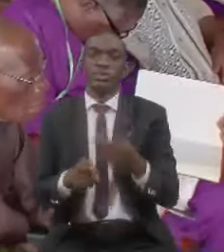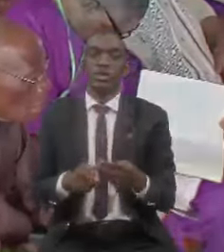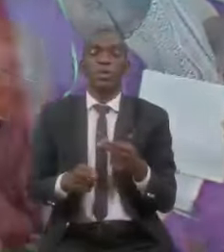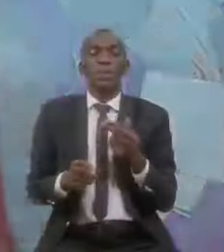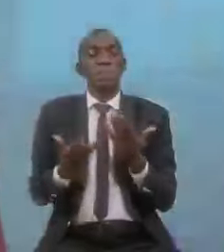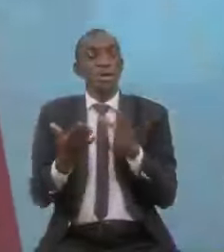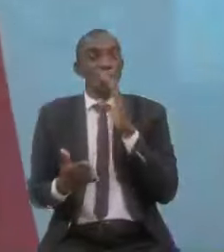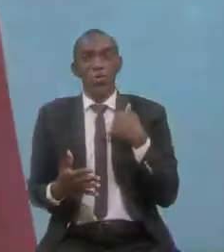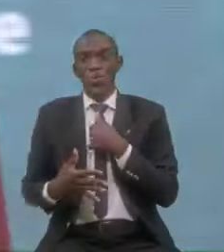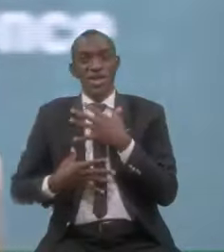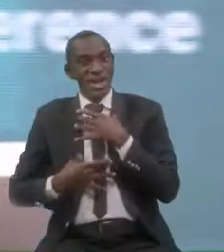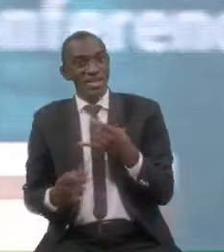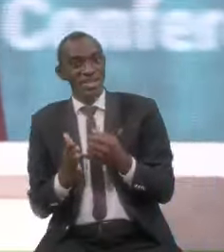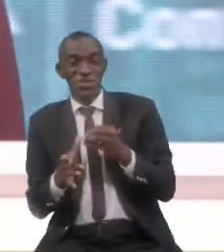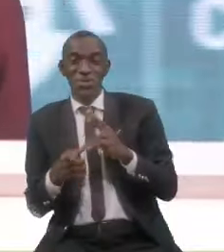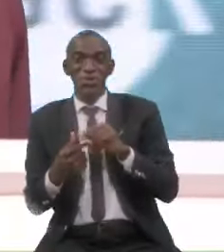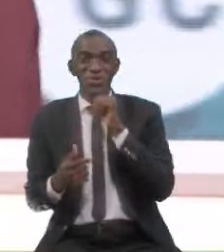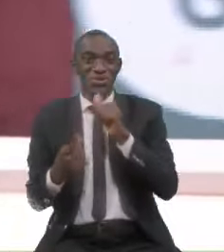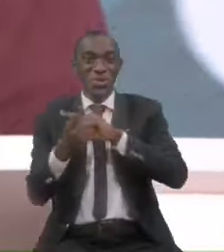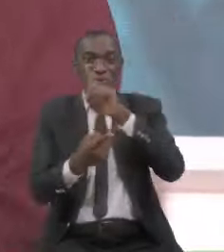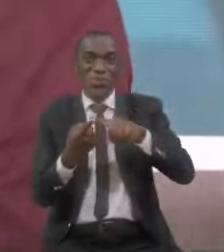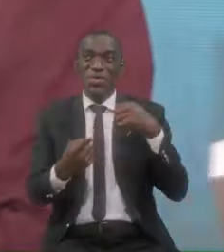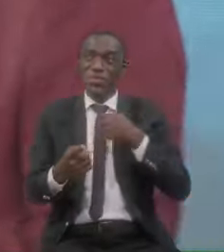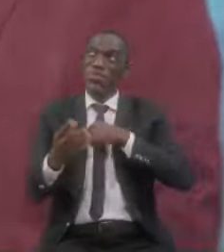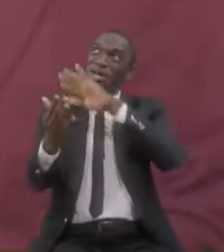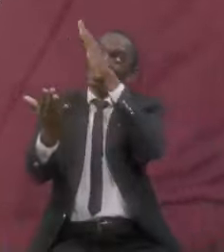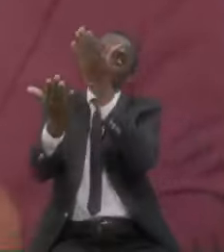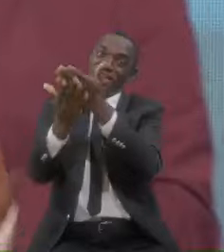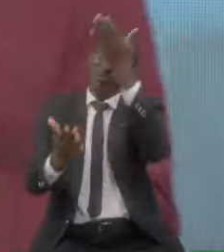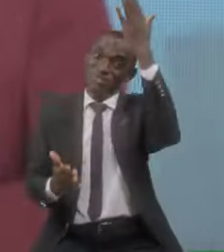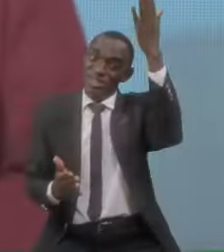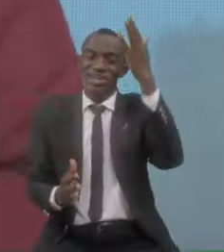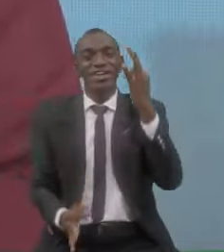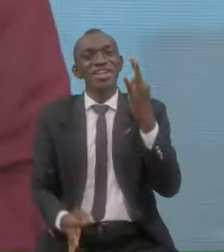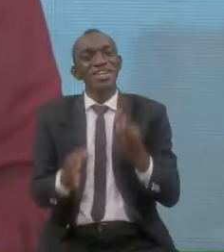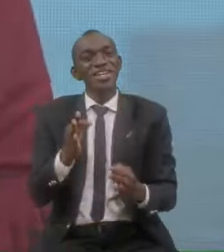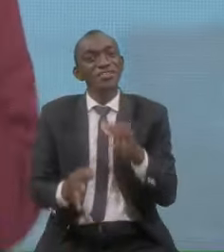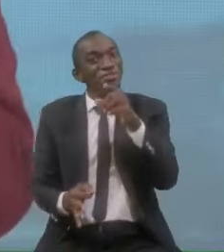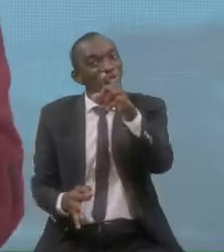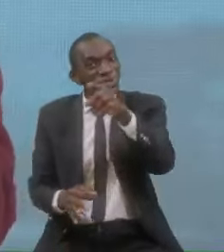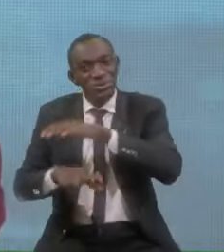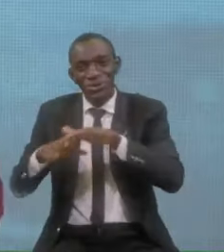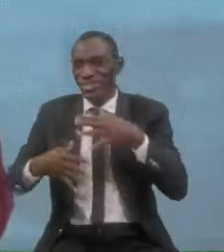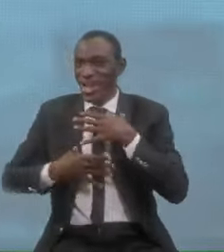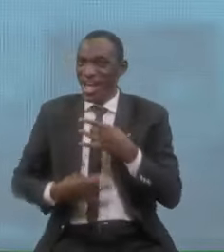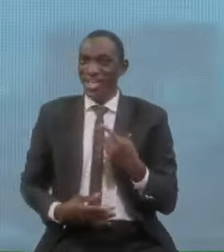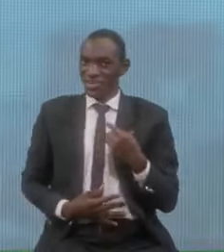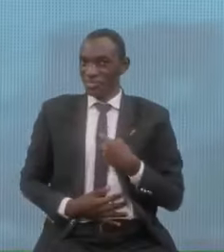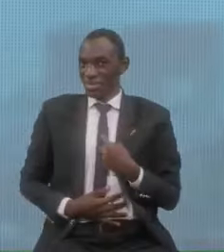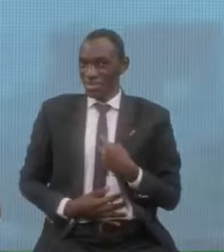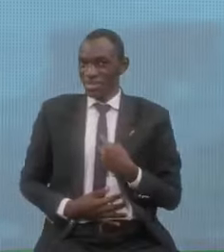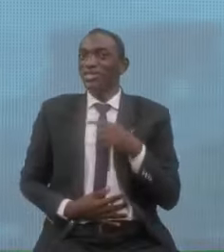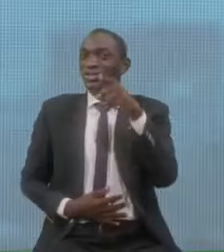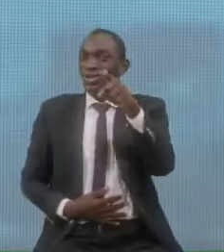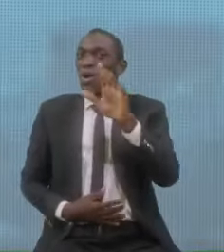when we get to heaven, if you don't like me, if that's all your problem,